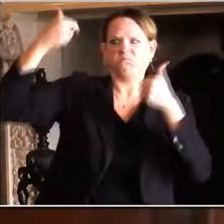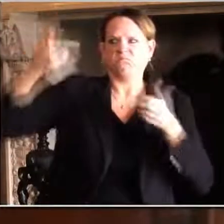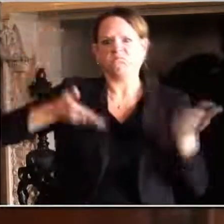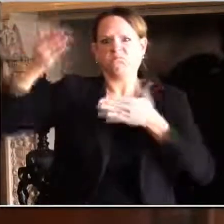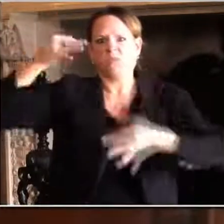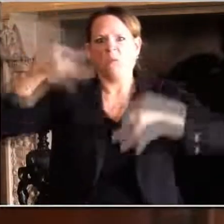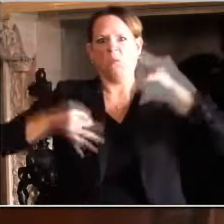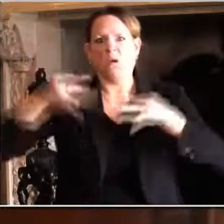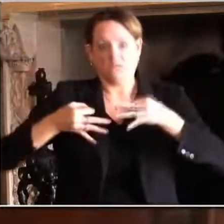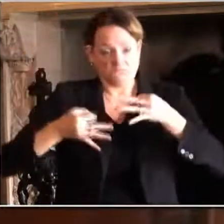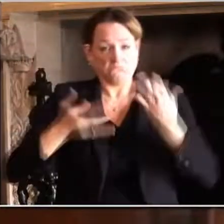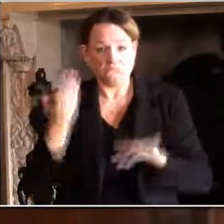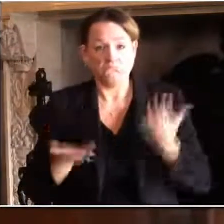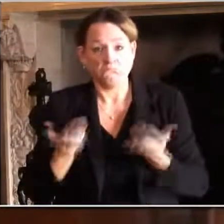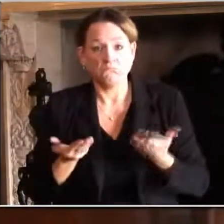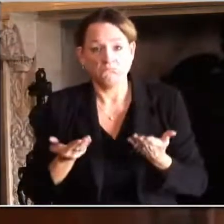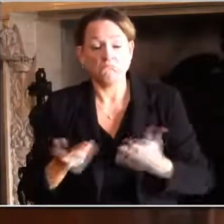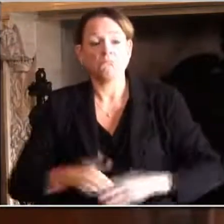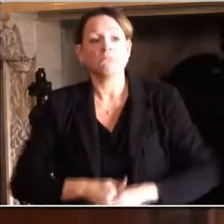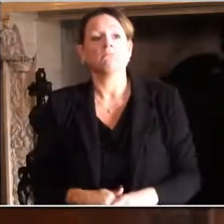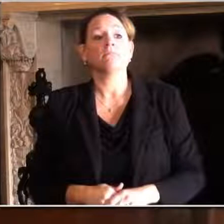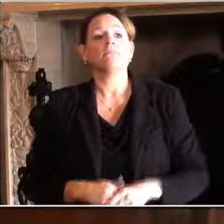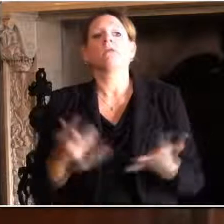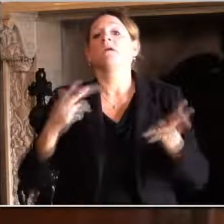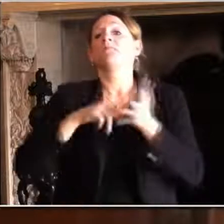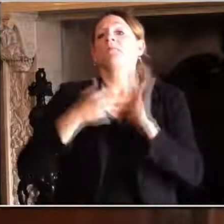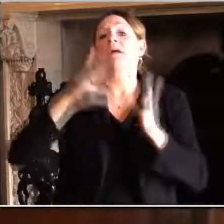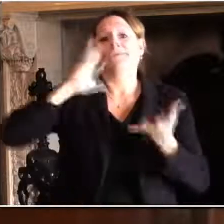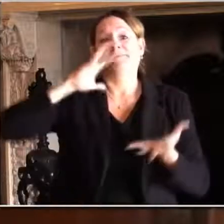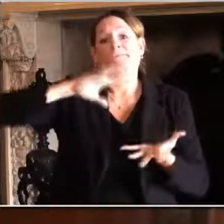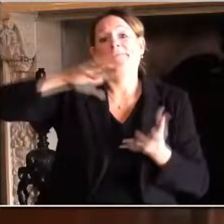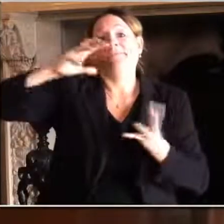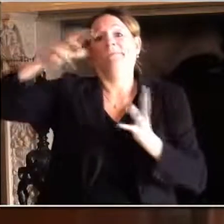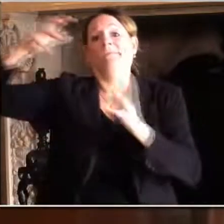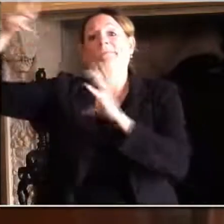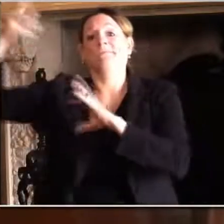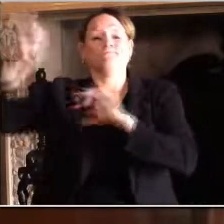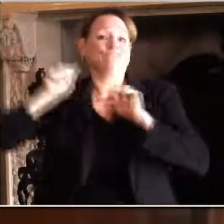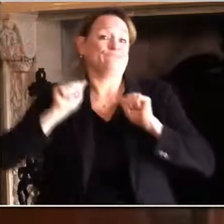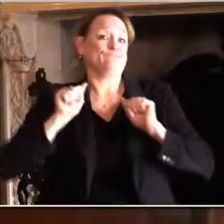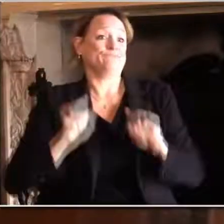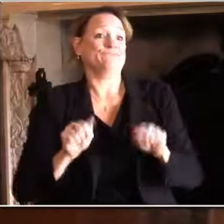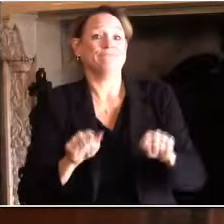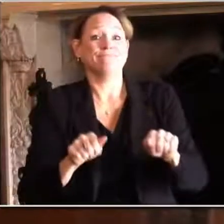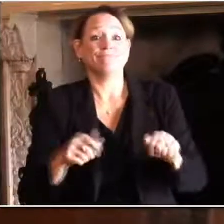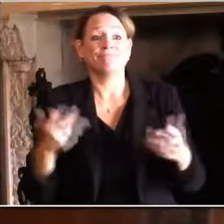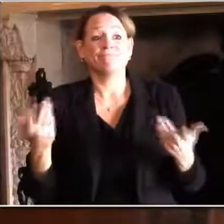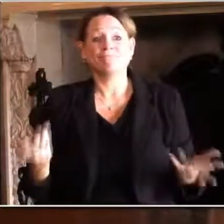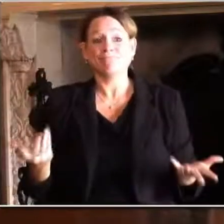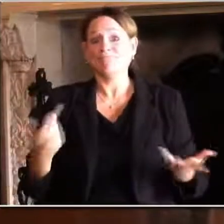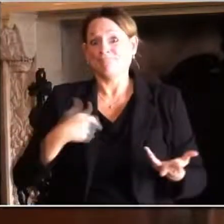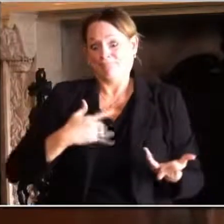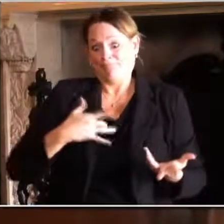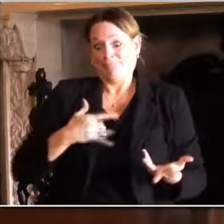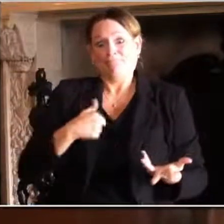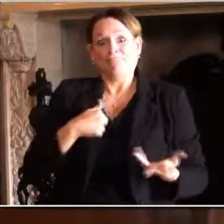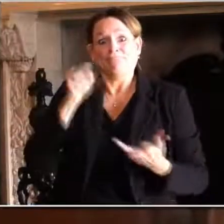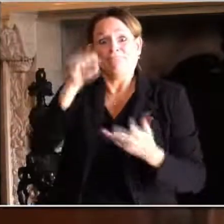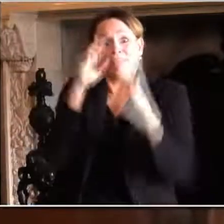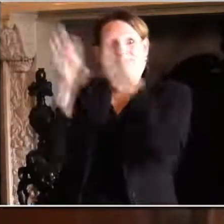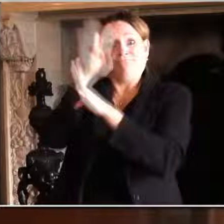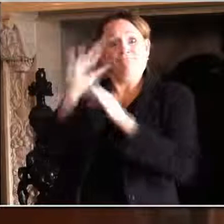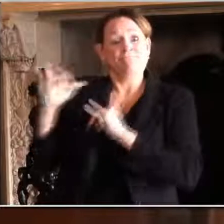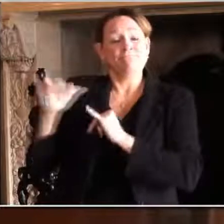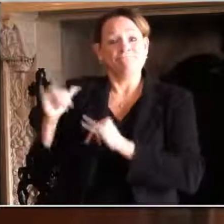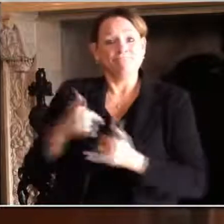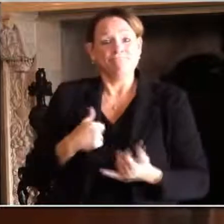could just create more chaos as we respond to this pandemic. I'm worried about that too. But my job as governor is